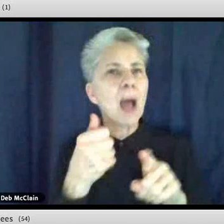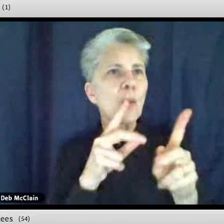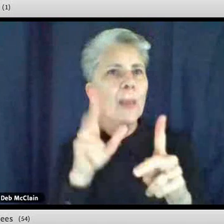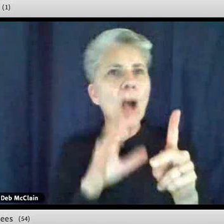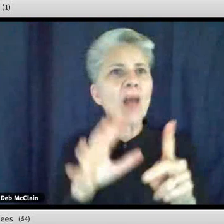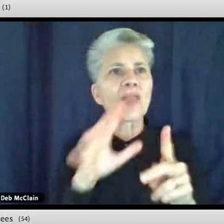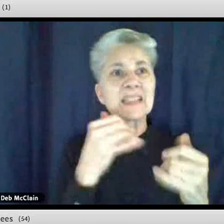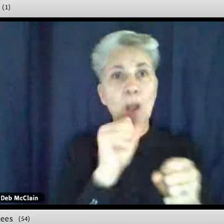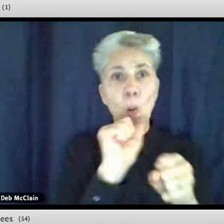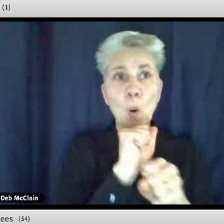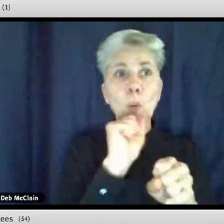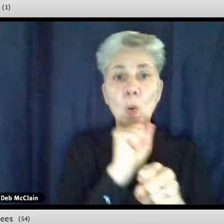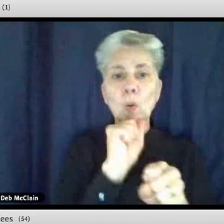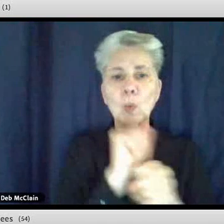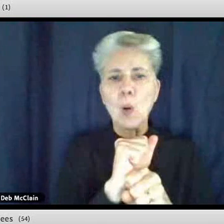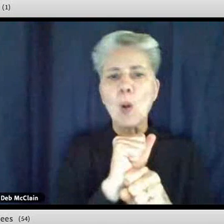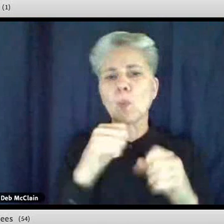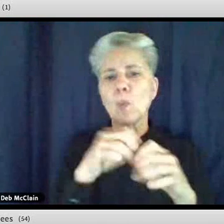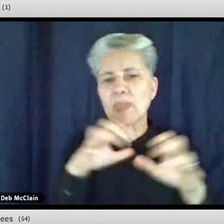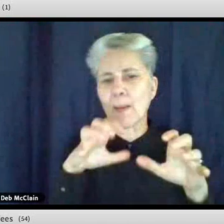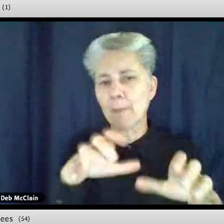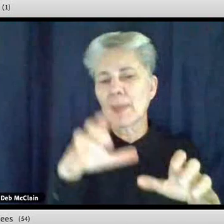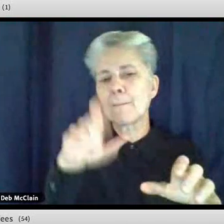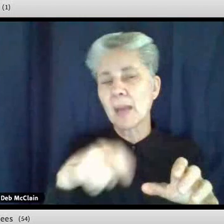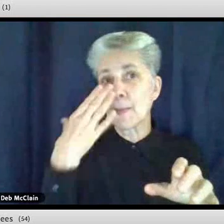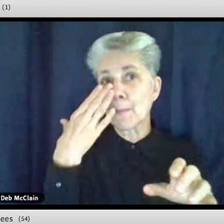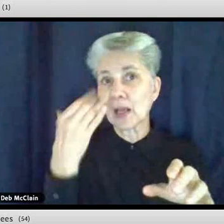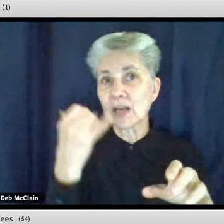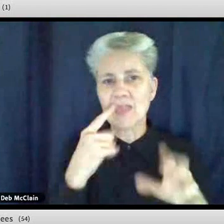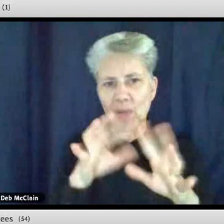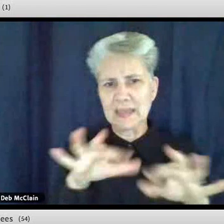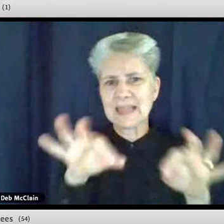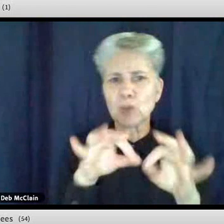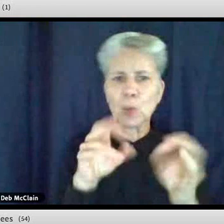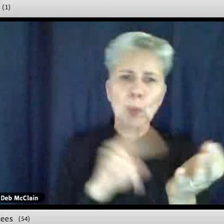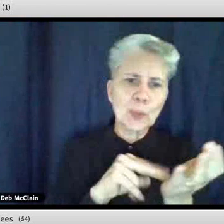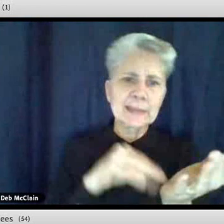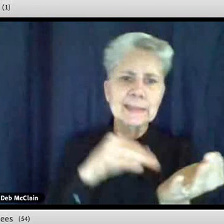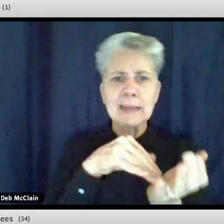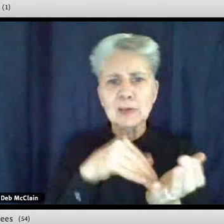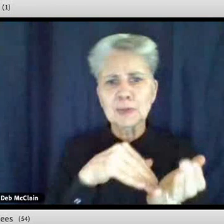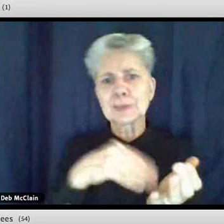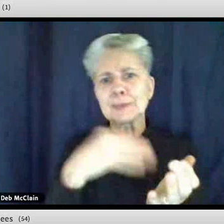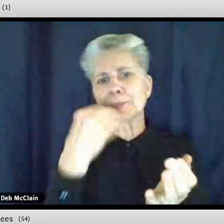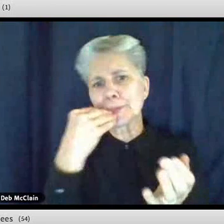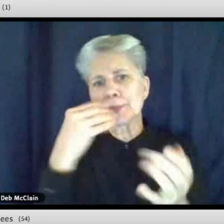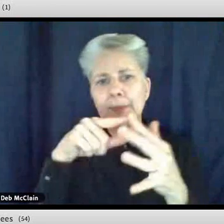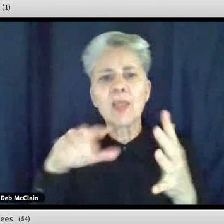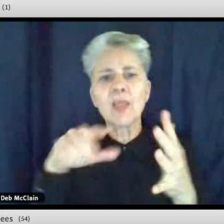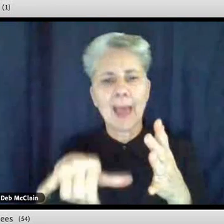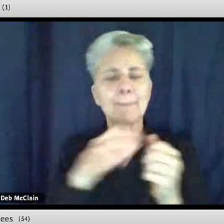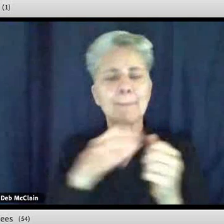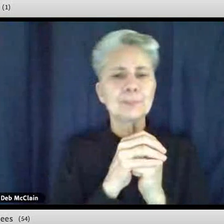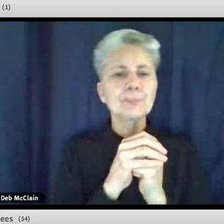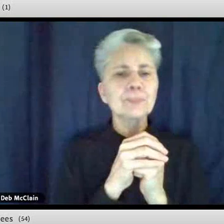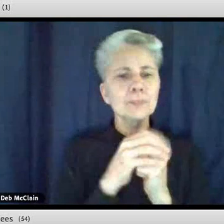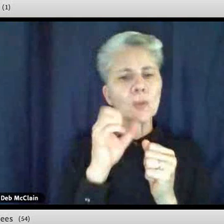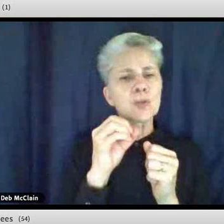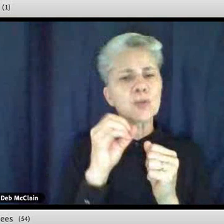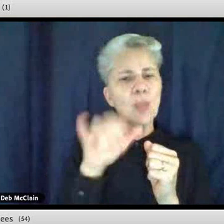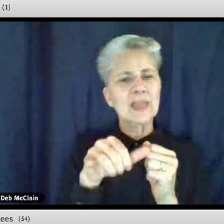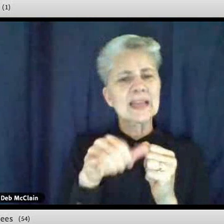still working with the public that have to because they're essential, nurses, different things like that. So this is kind of some